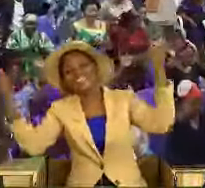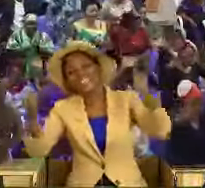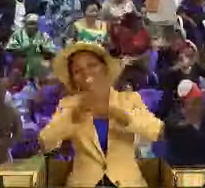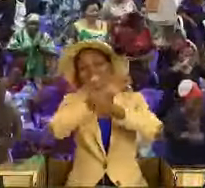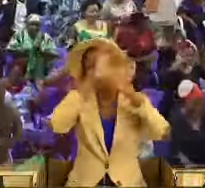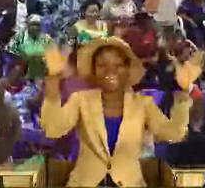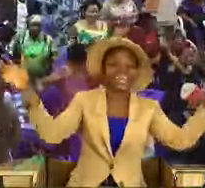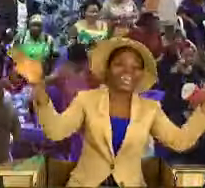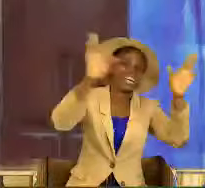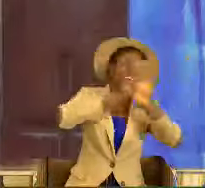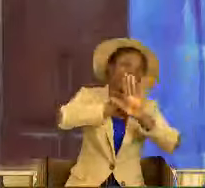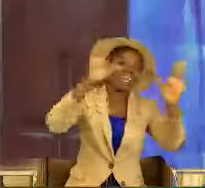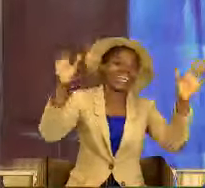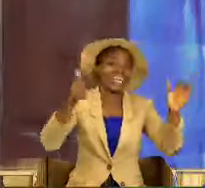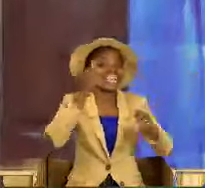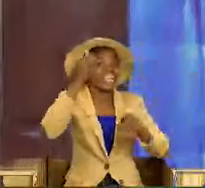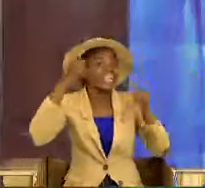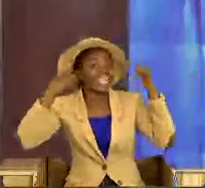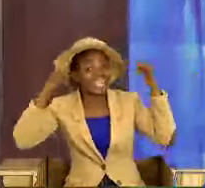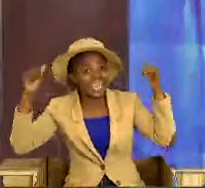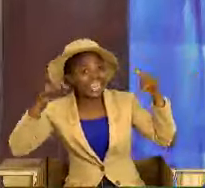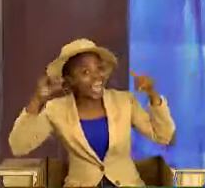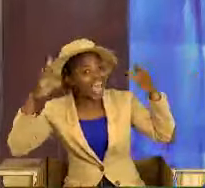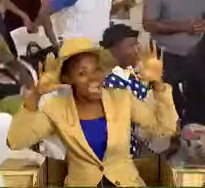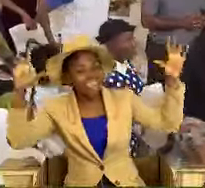hallelu a louder